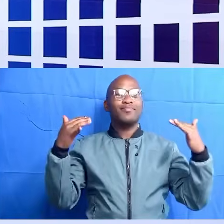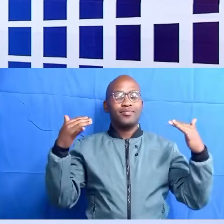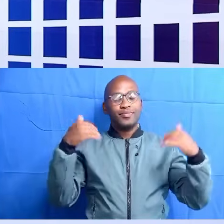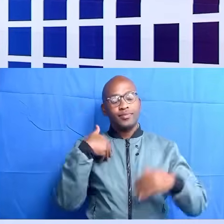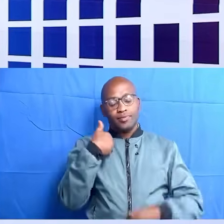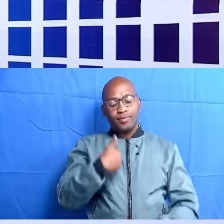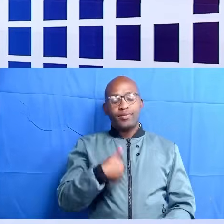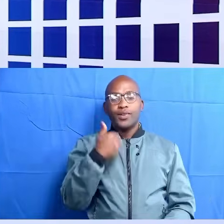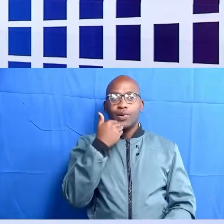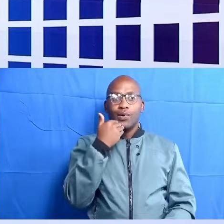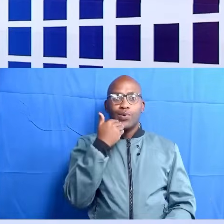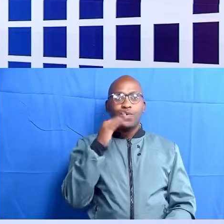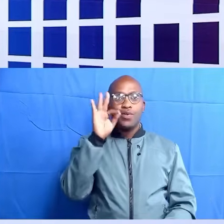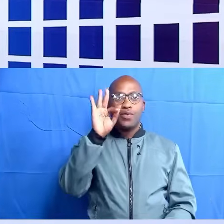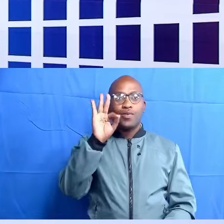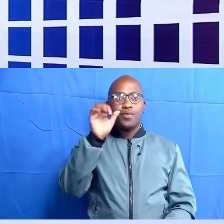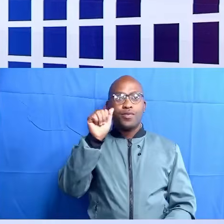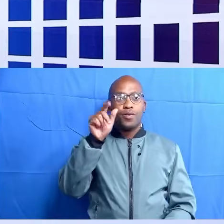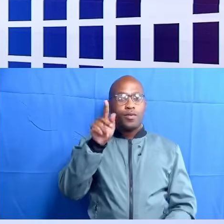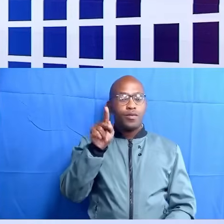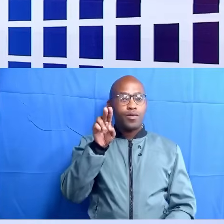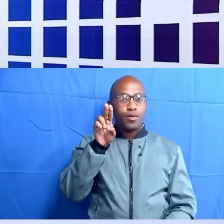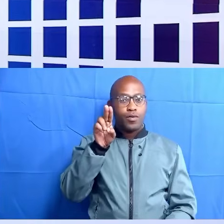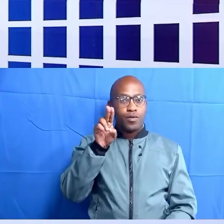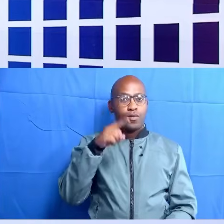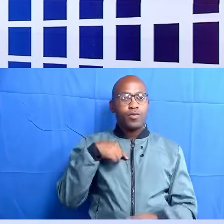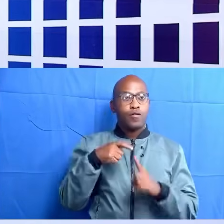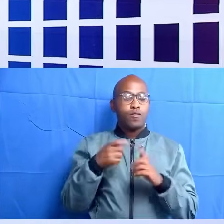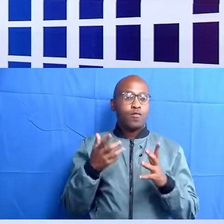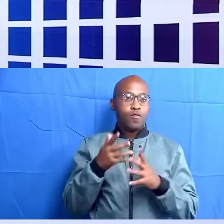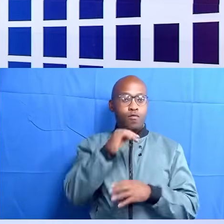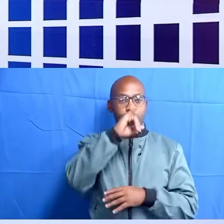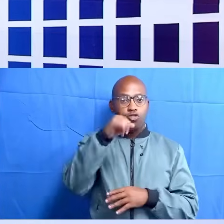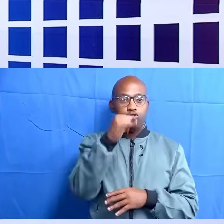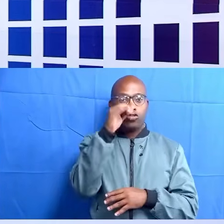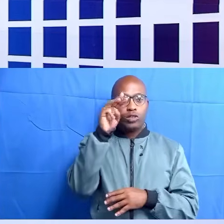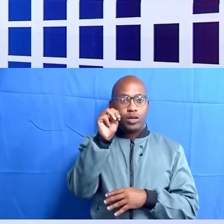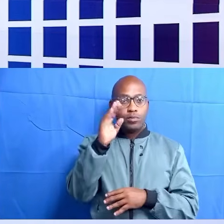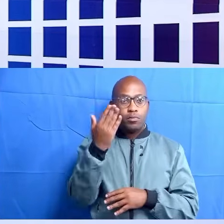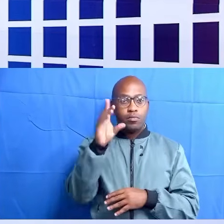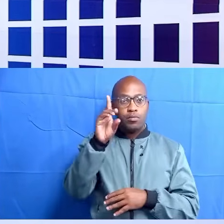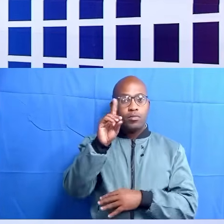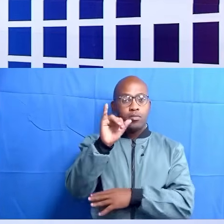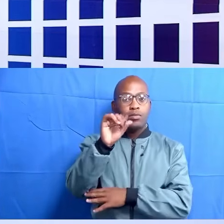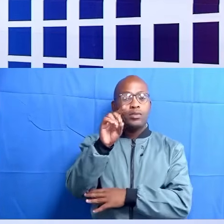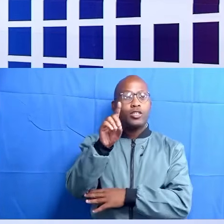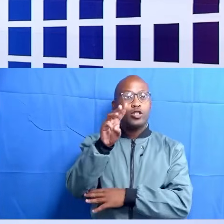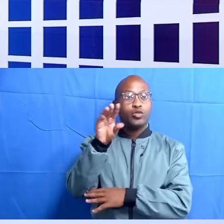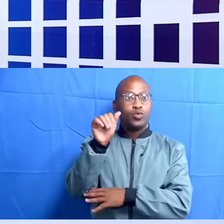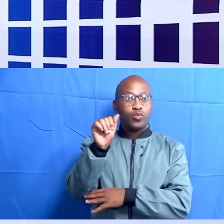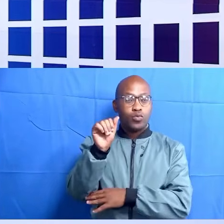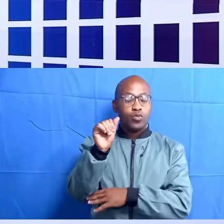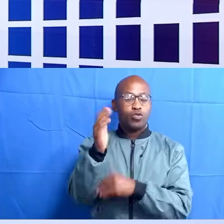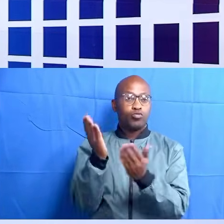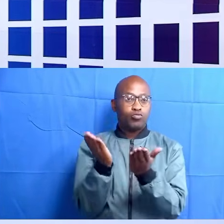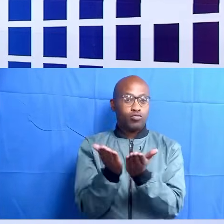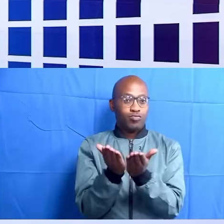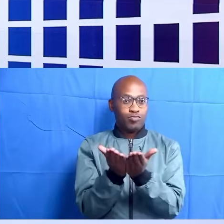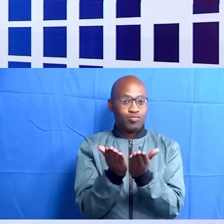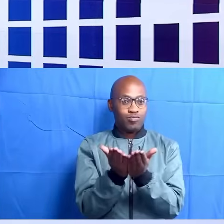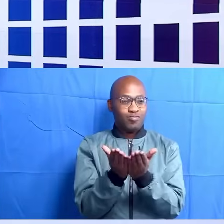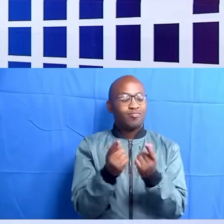Tembalengo Sifago. I am coming from J.M. Dindwa High School. Welcome to the